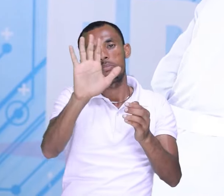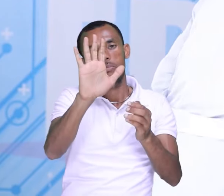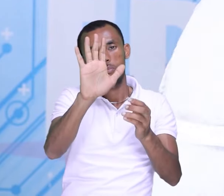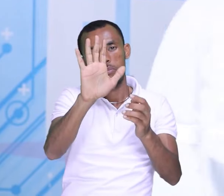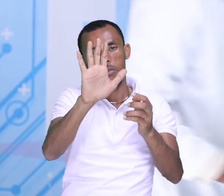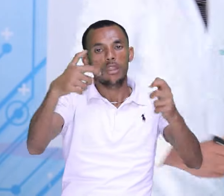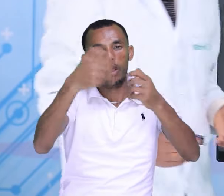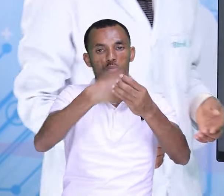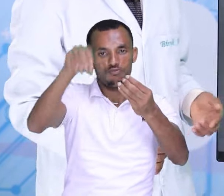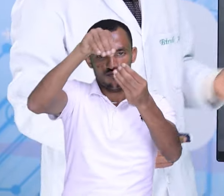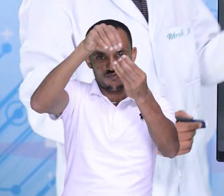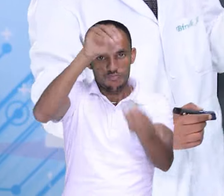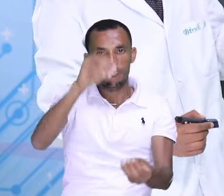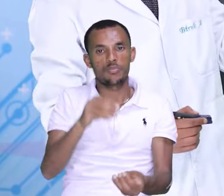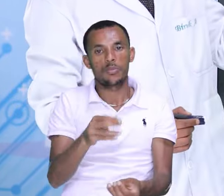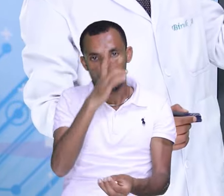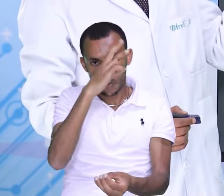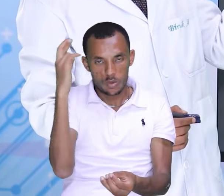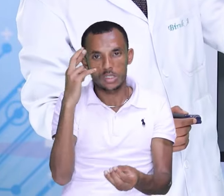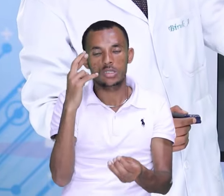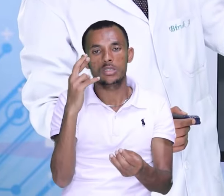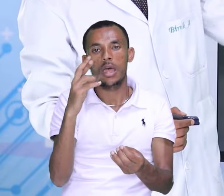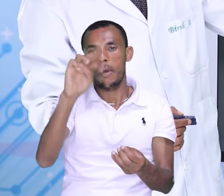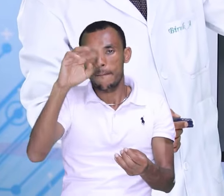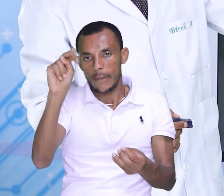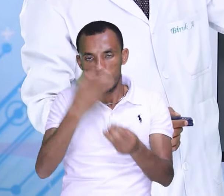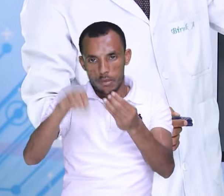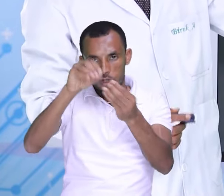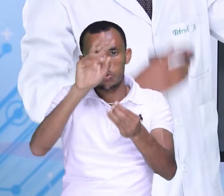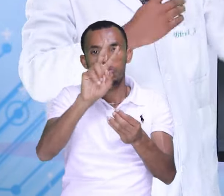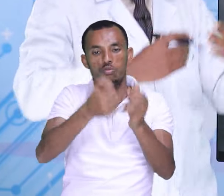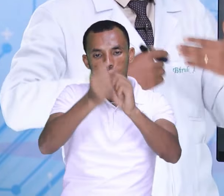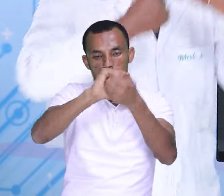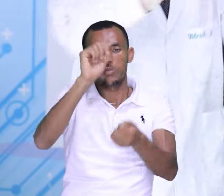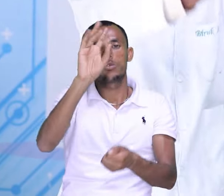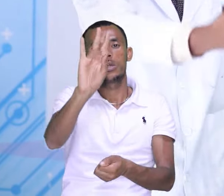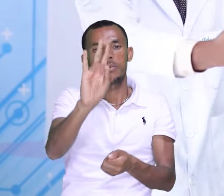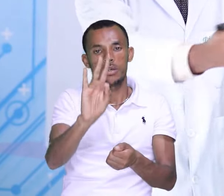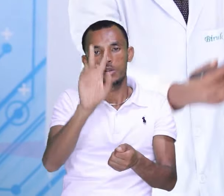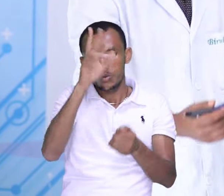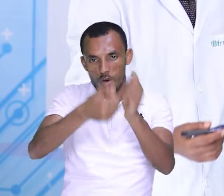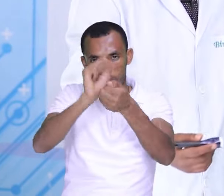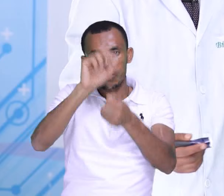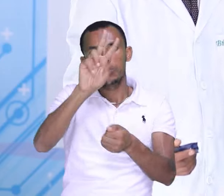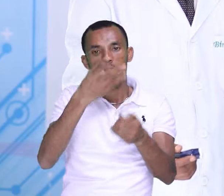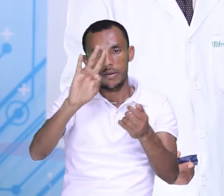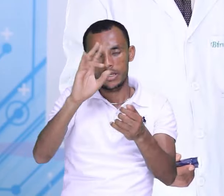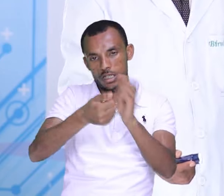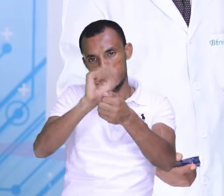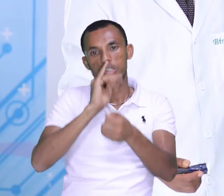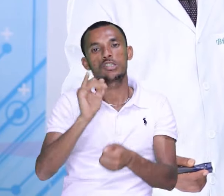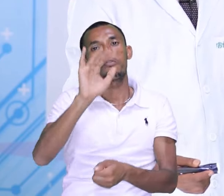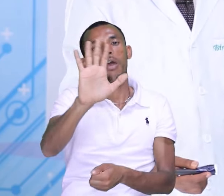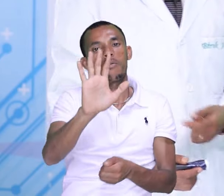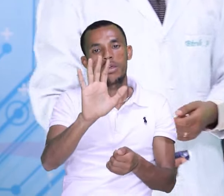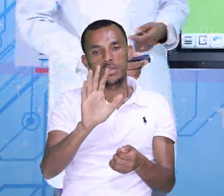added. Why 5 electron added? Because already manganese +2 converted into 7. 2 converted into 7, the change is 5. 5 electron.